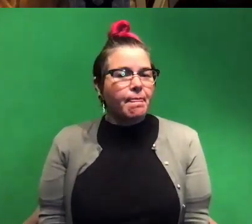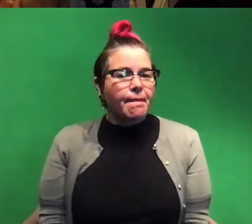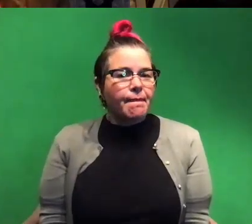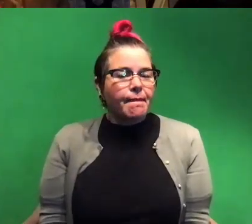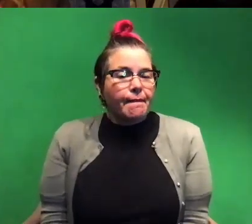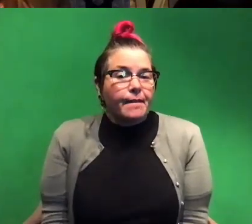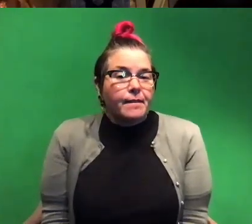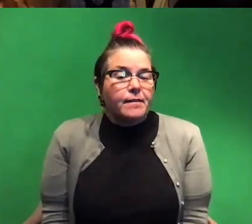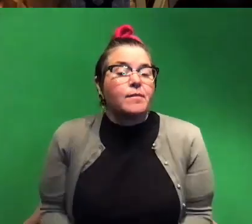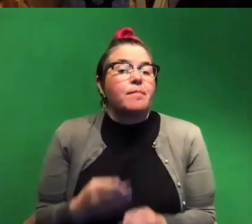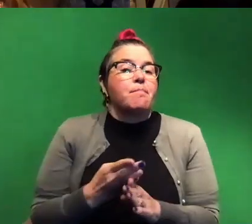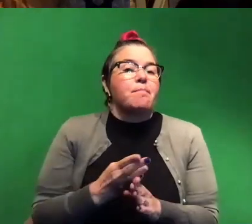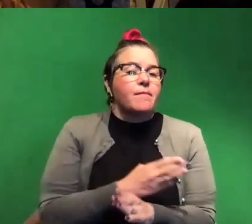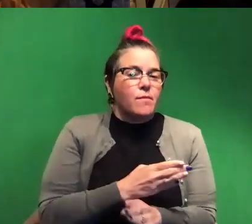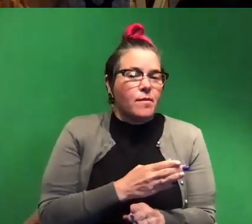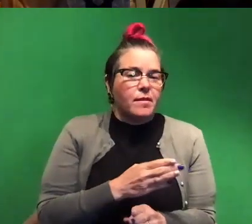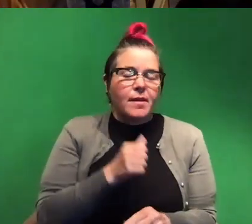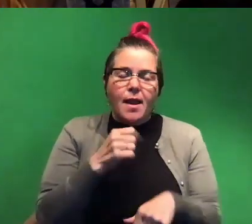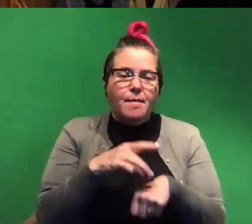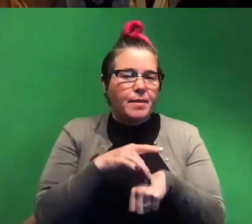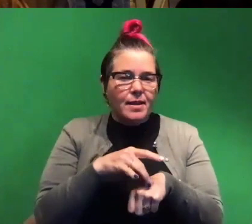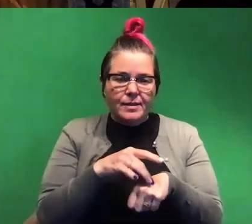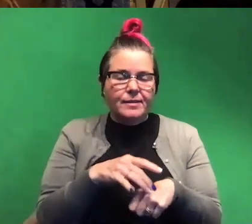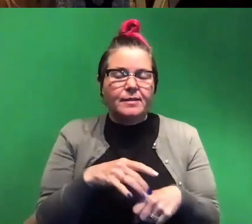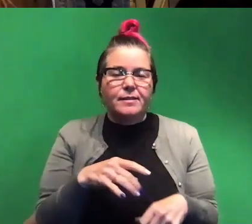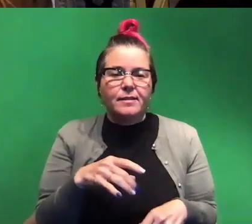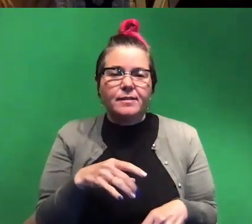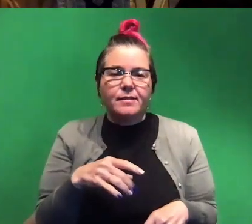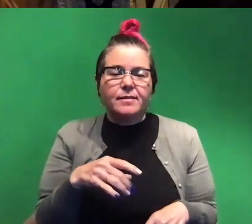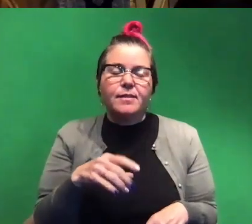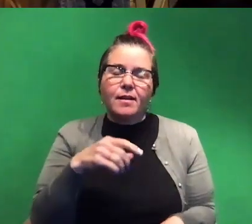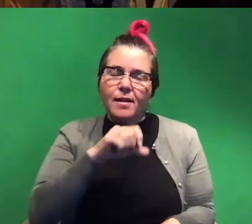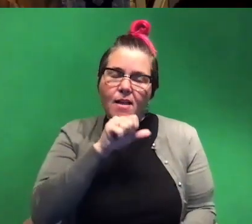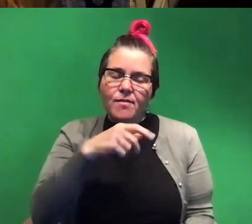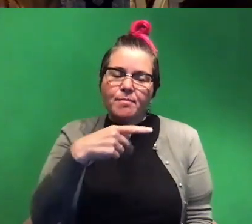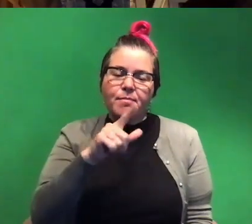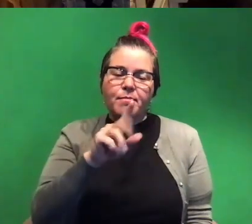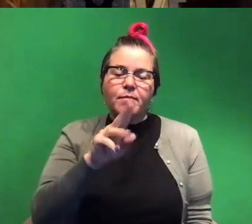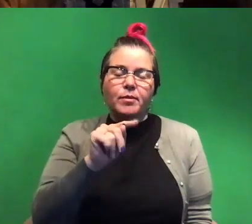Well, before it was not a planet. I was quite a fan of Pluto, but that's not the